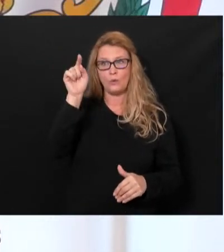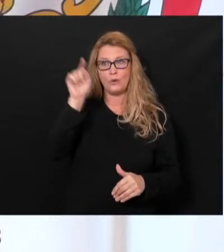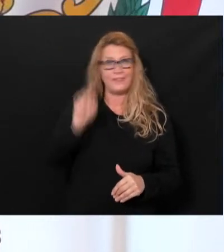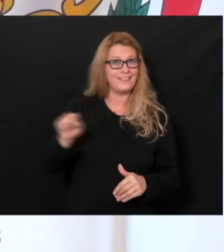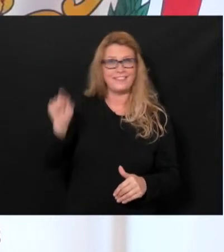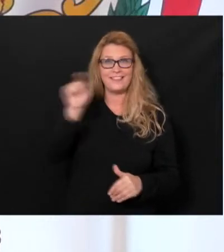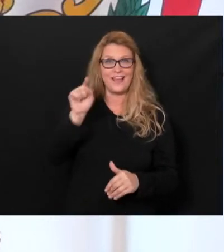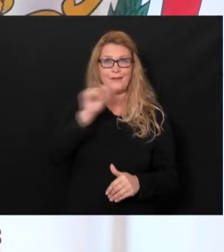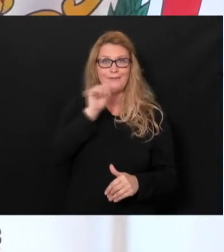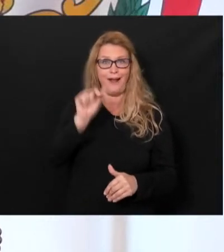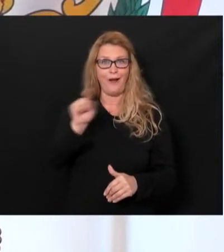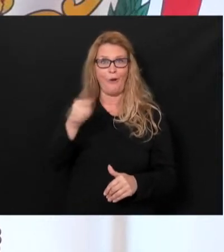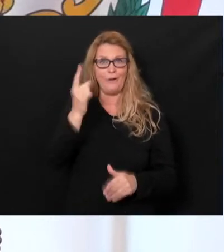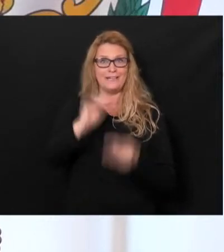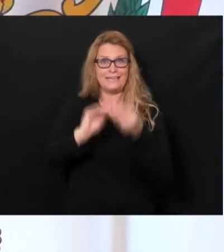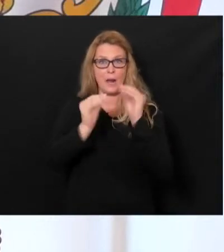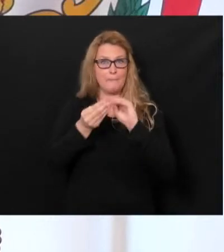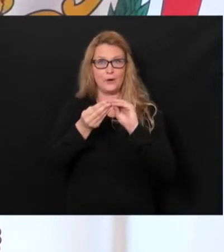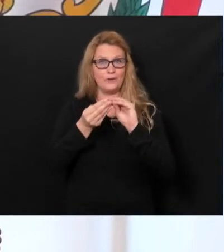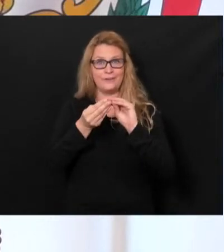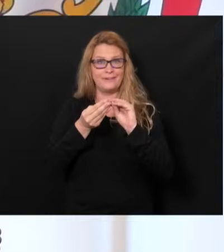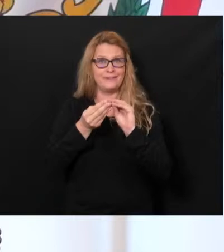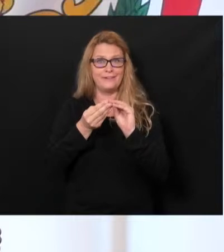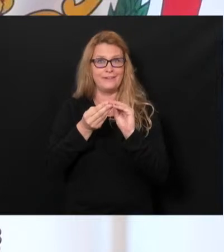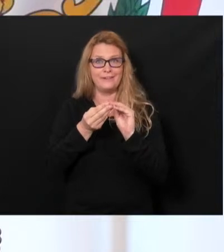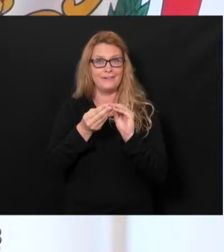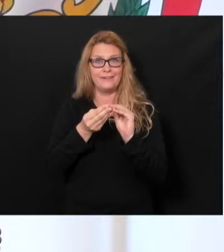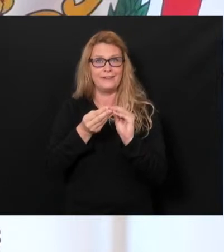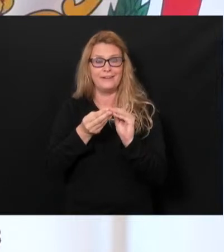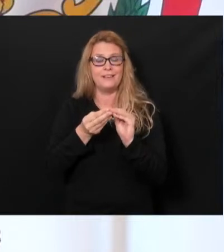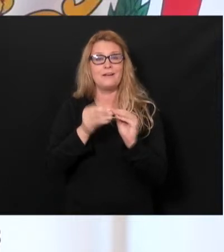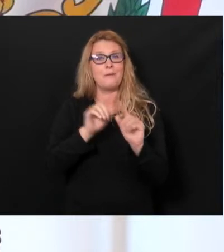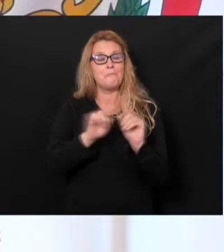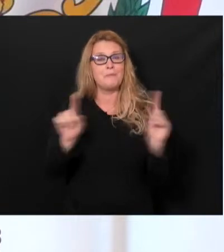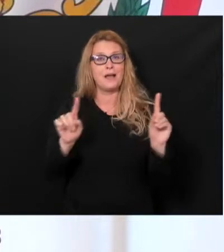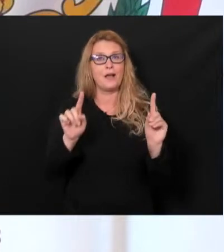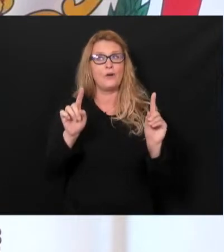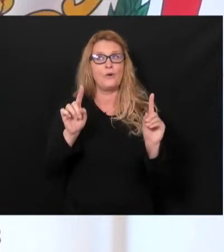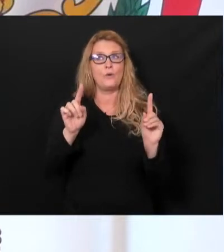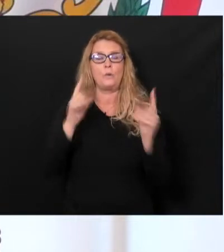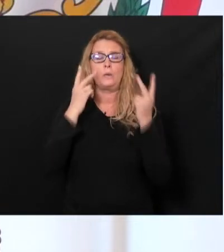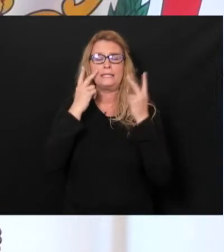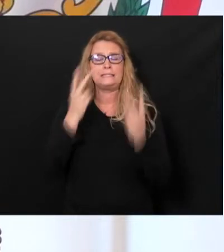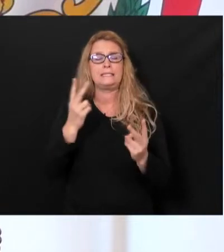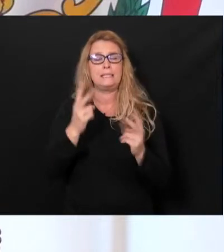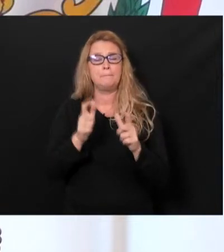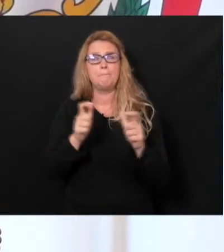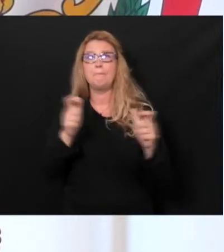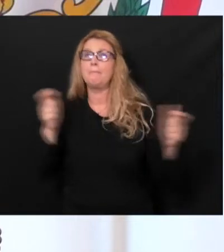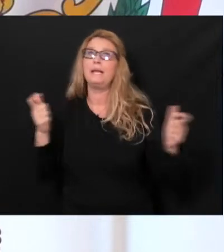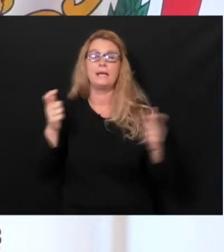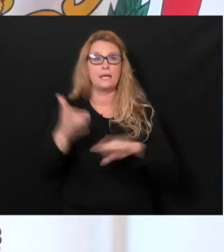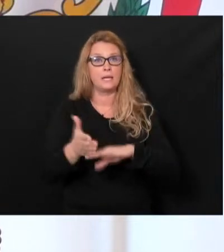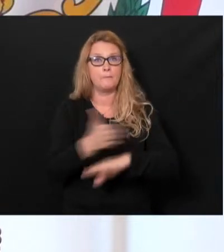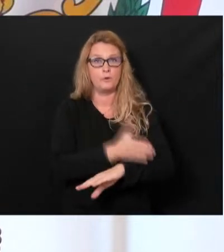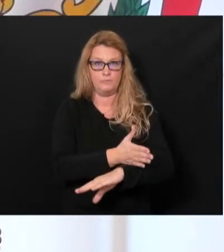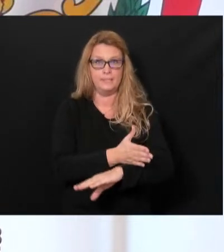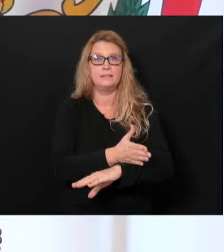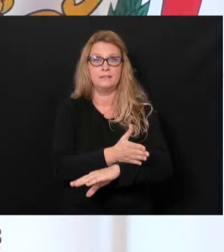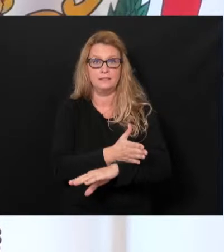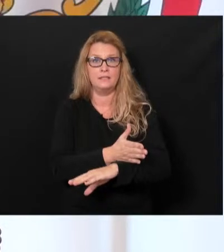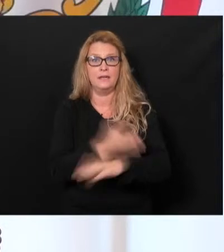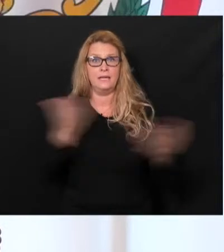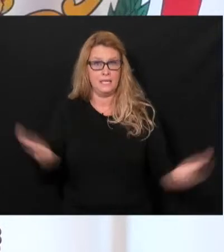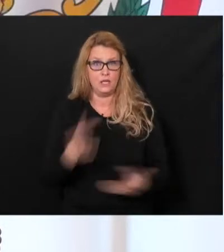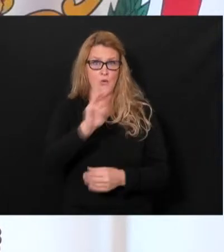let them become a number, but we can see real improvement, real improvement in